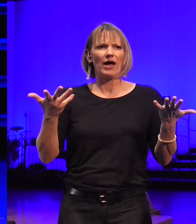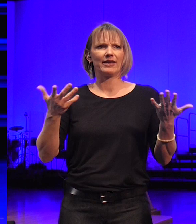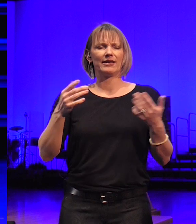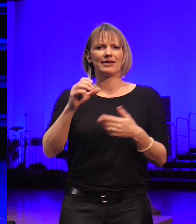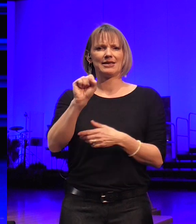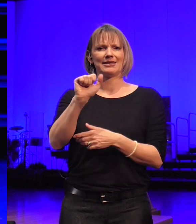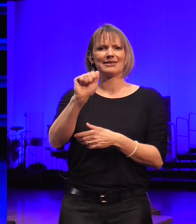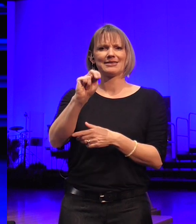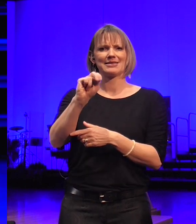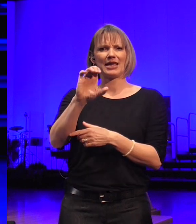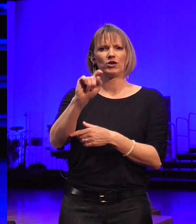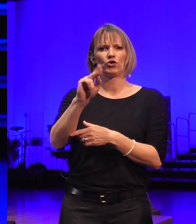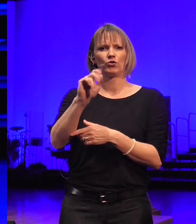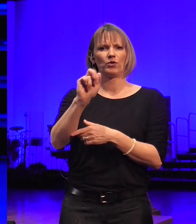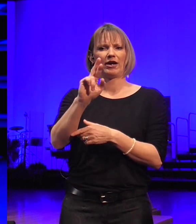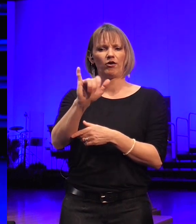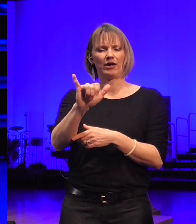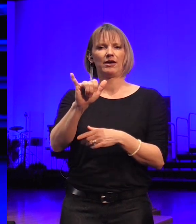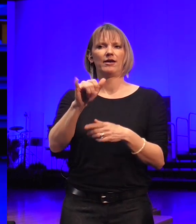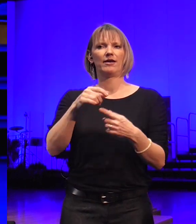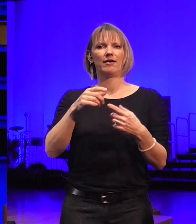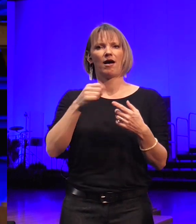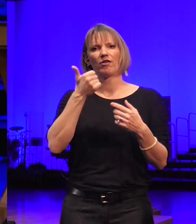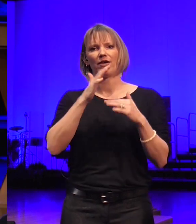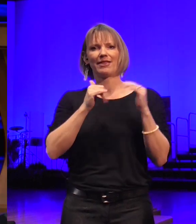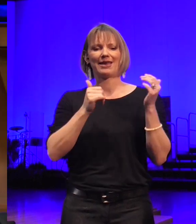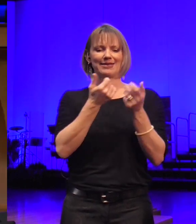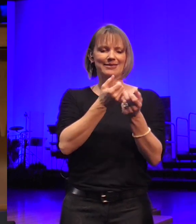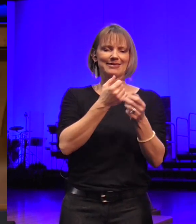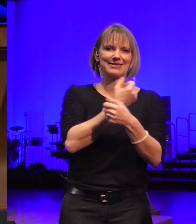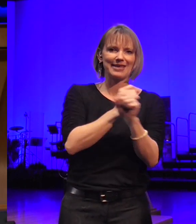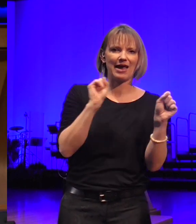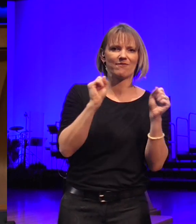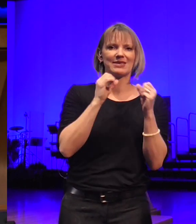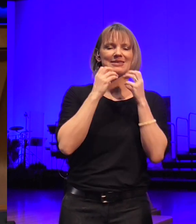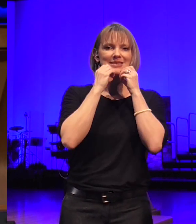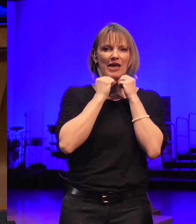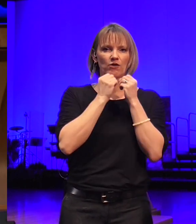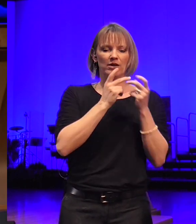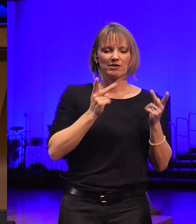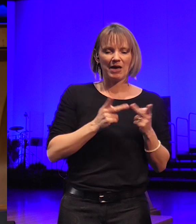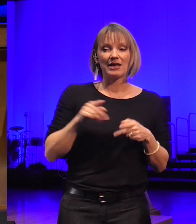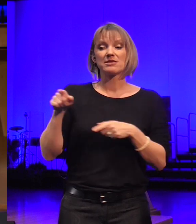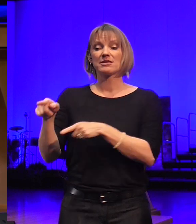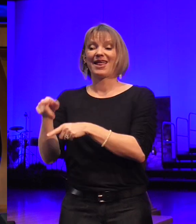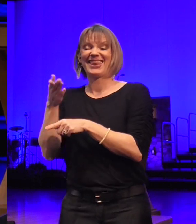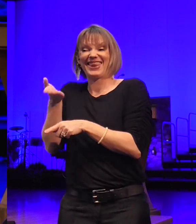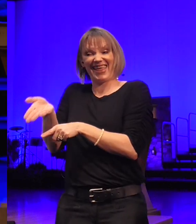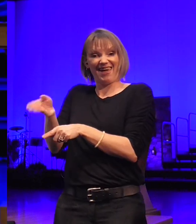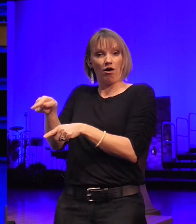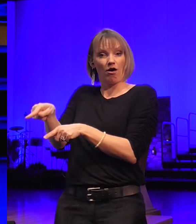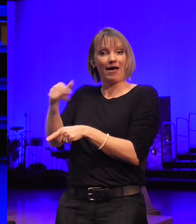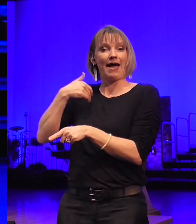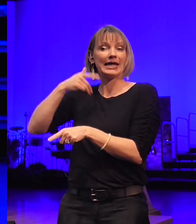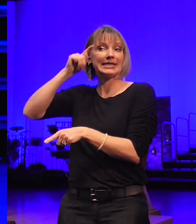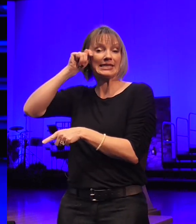right? But safe, sacred space. And there are these teens there that would share.